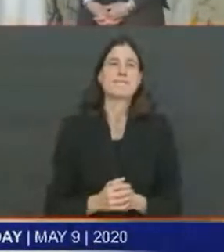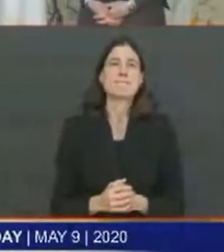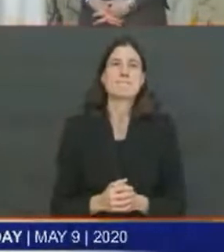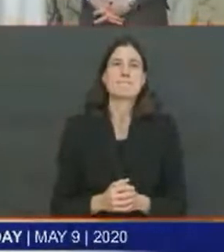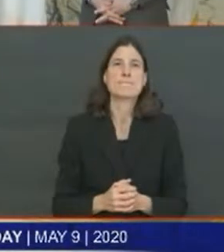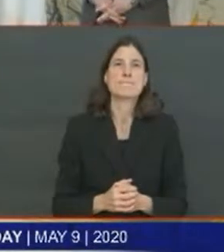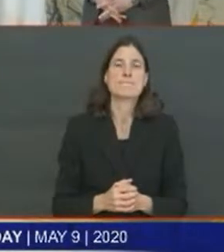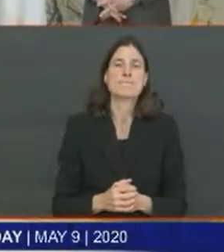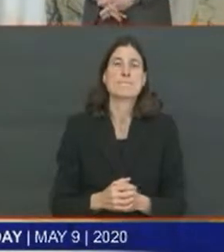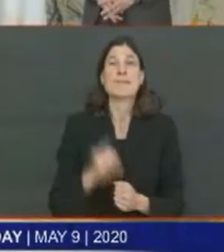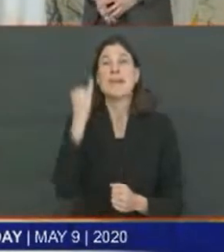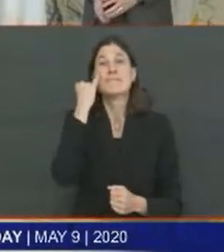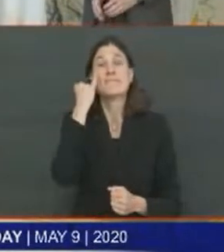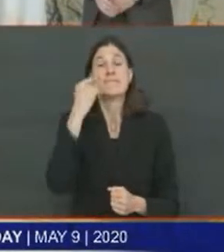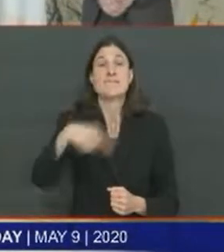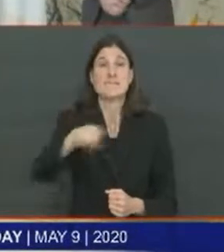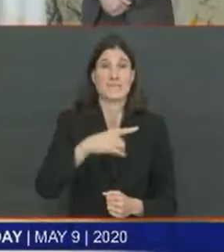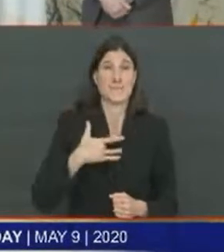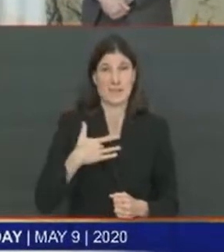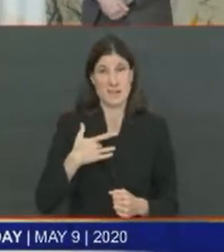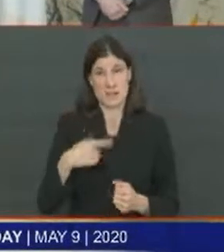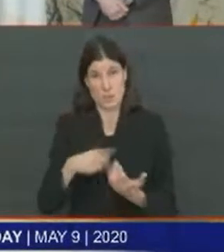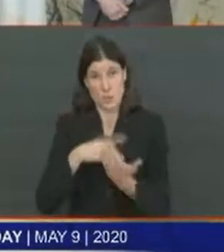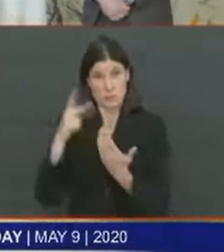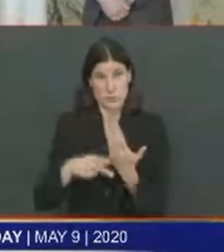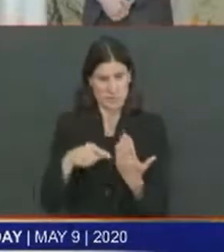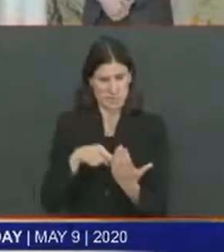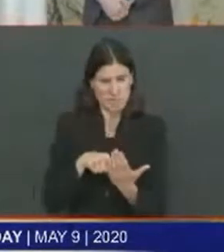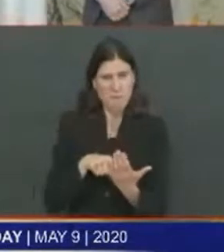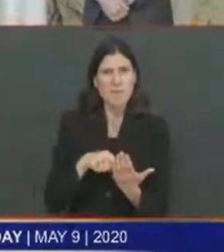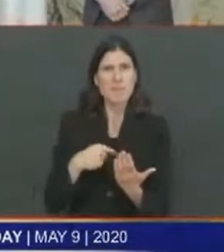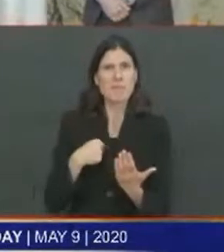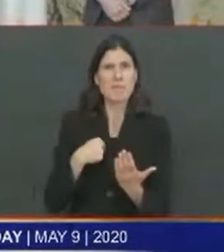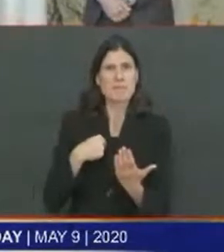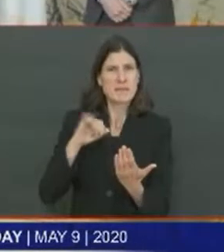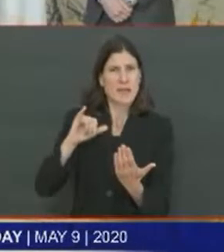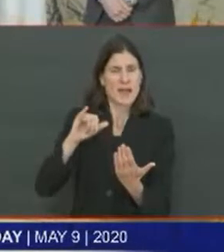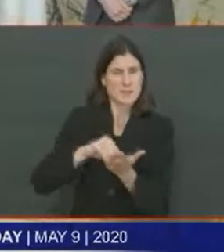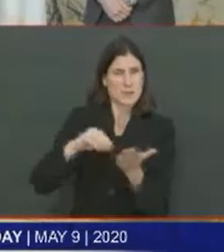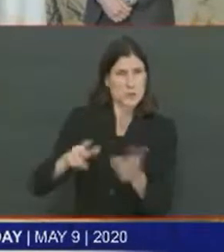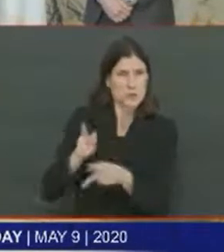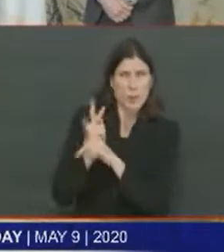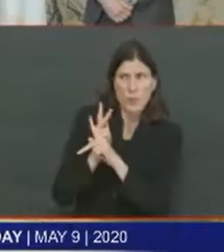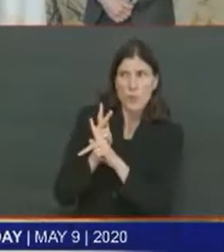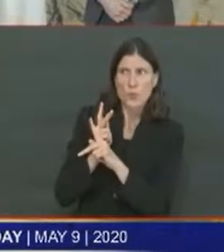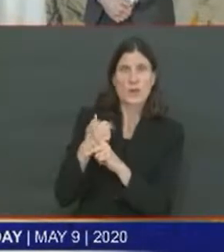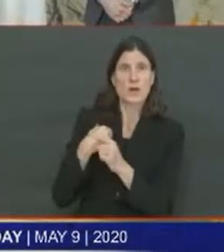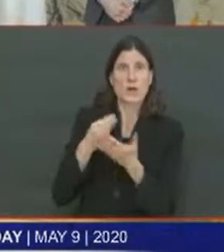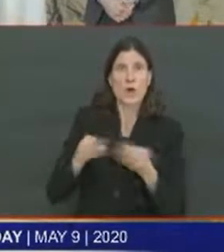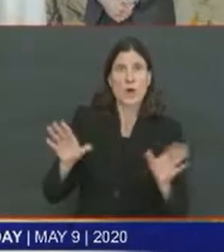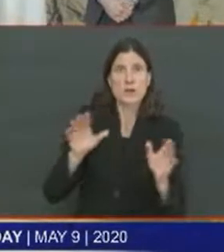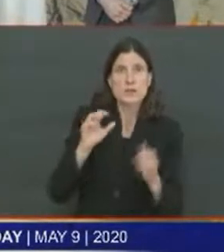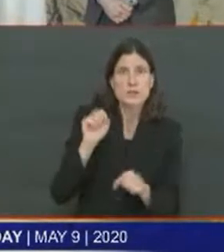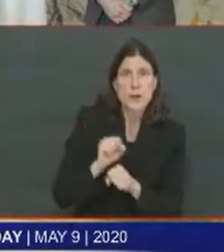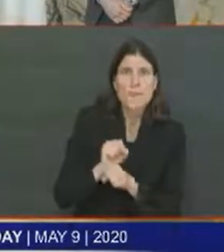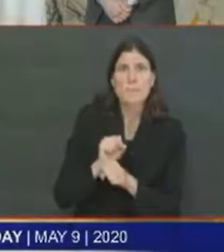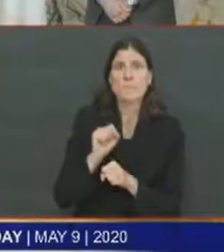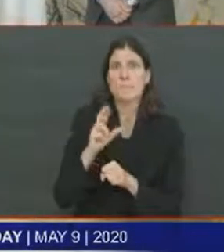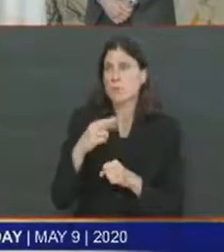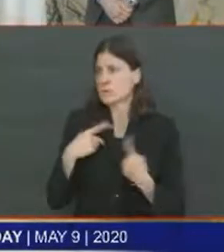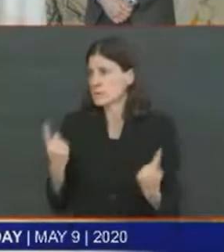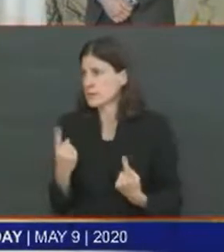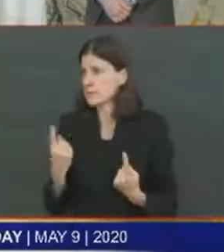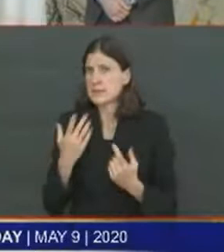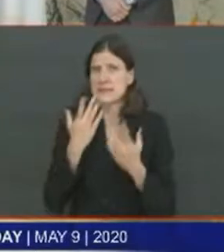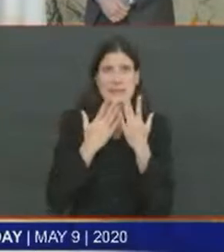your job or your hours have been cut back. You're probably eligible for an